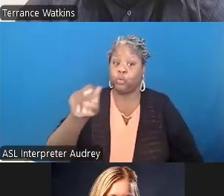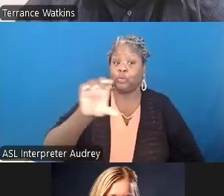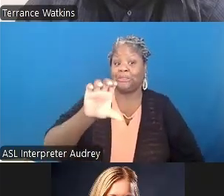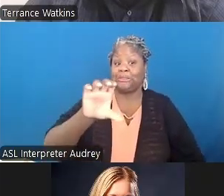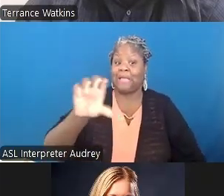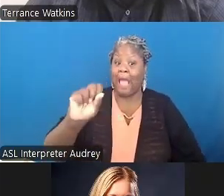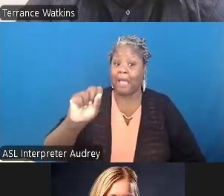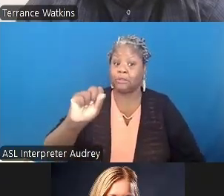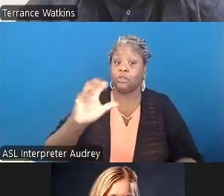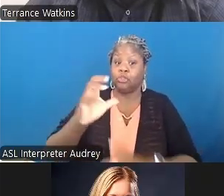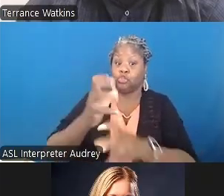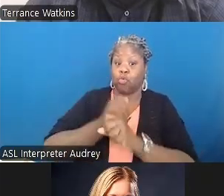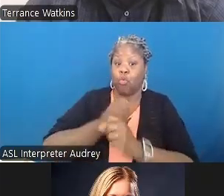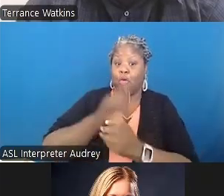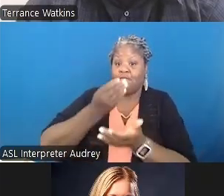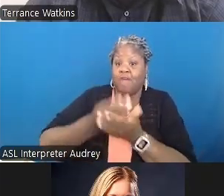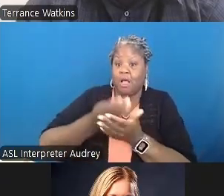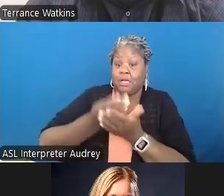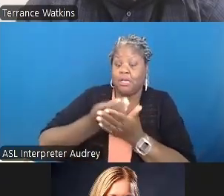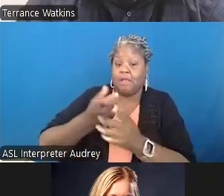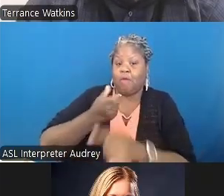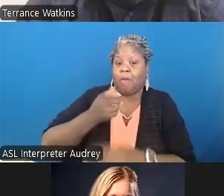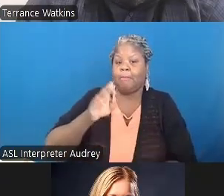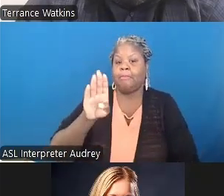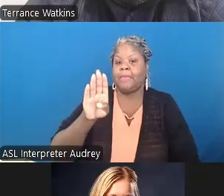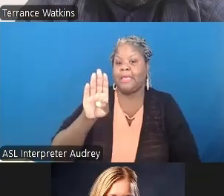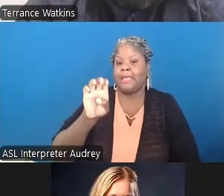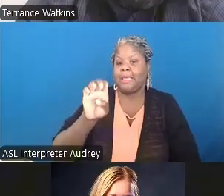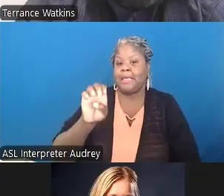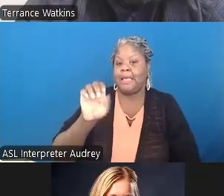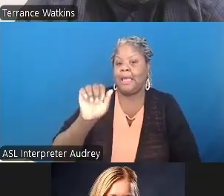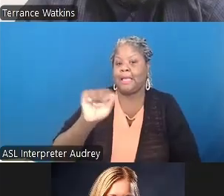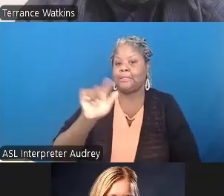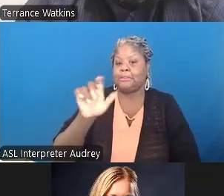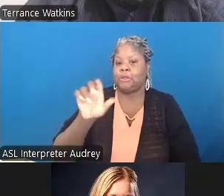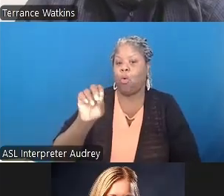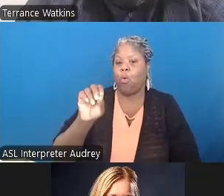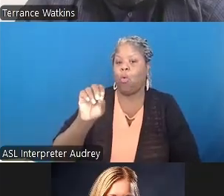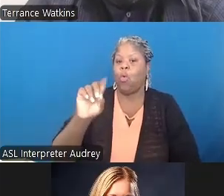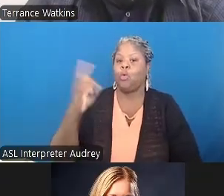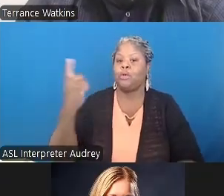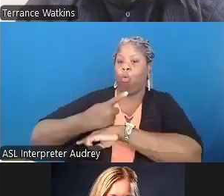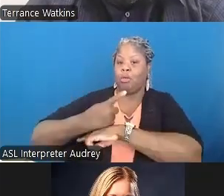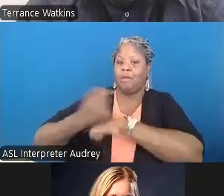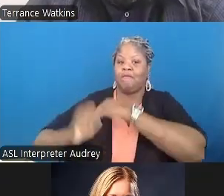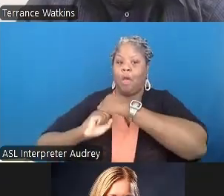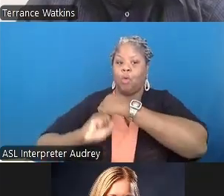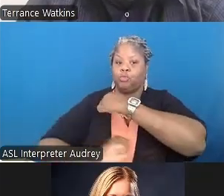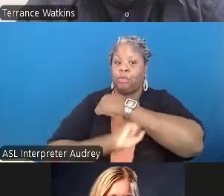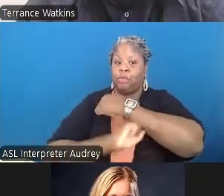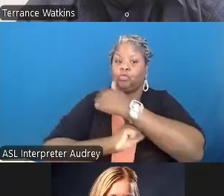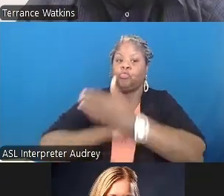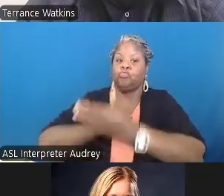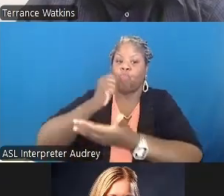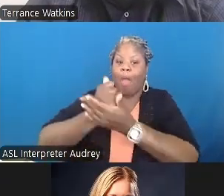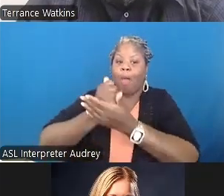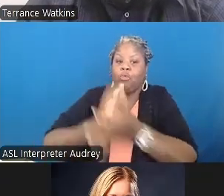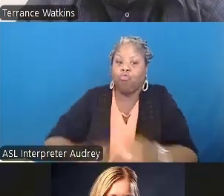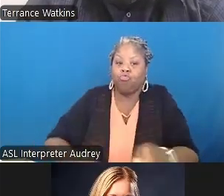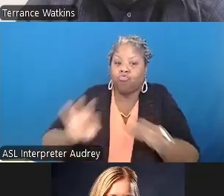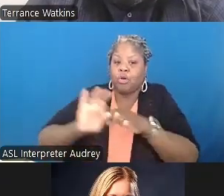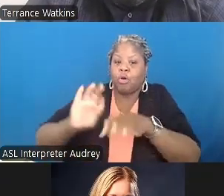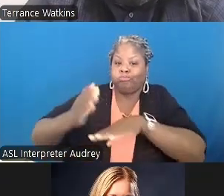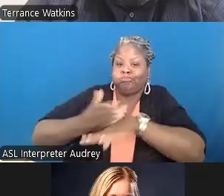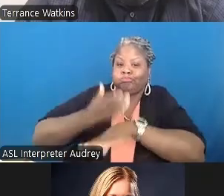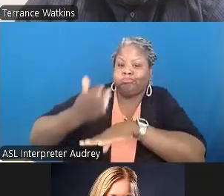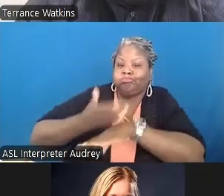able to secure funding through the Bezos Day One Foundation to complete critically needed updates and renovations to the